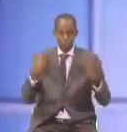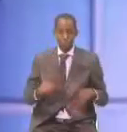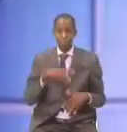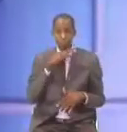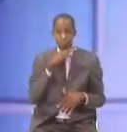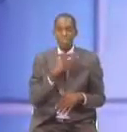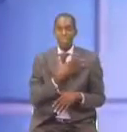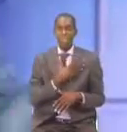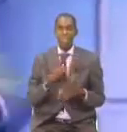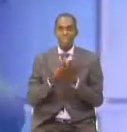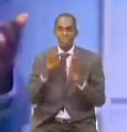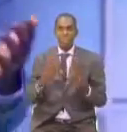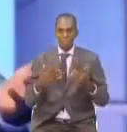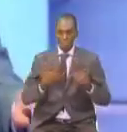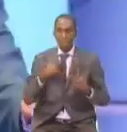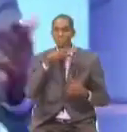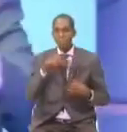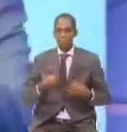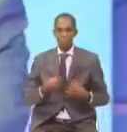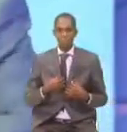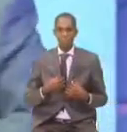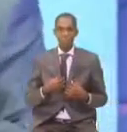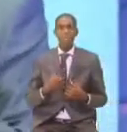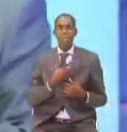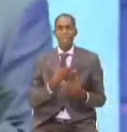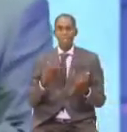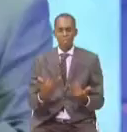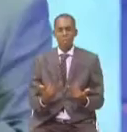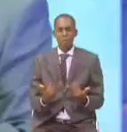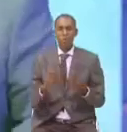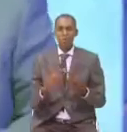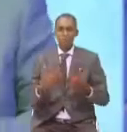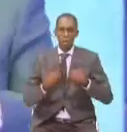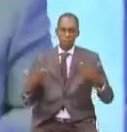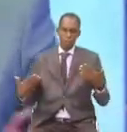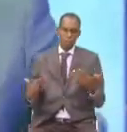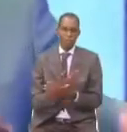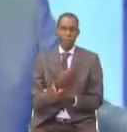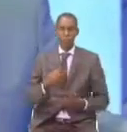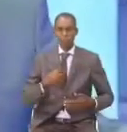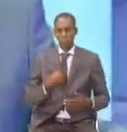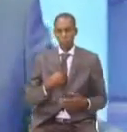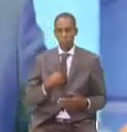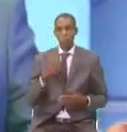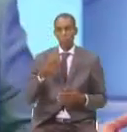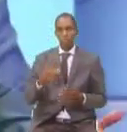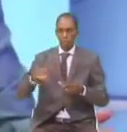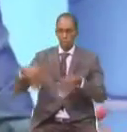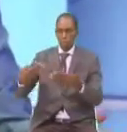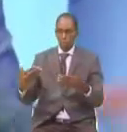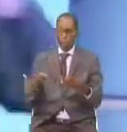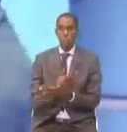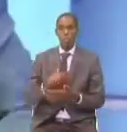wearing dirty clothes. He wants to put on new clothes, and then you give the new clothes to